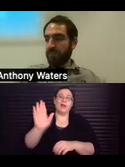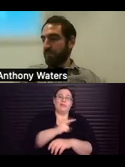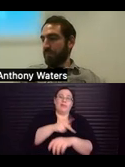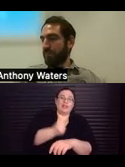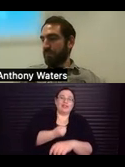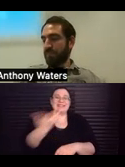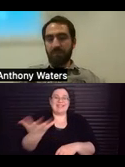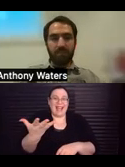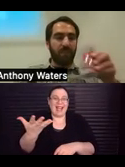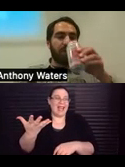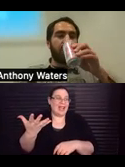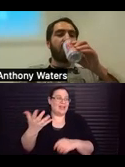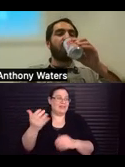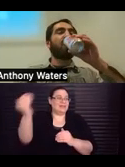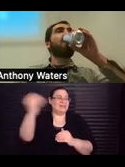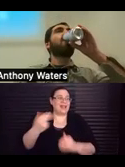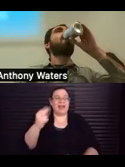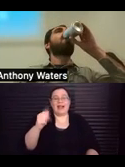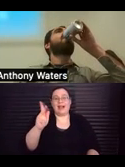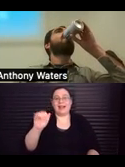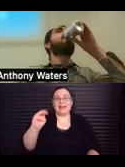Akeem Rollins.